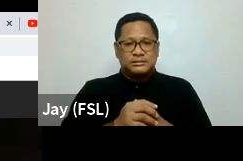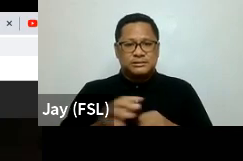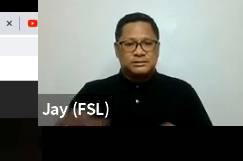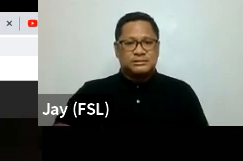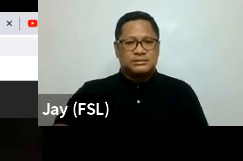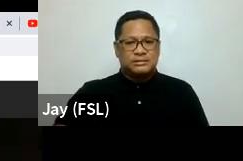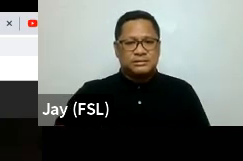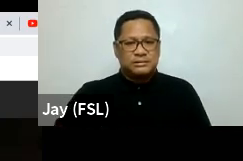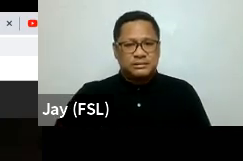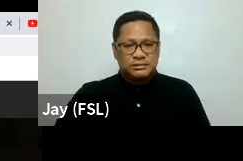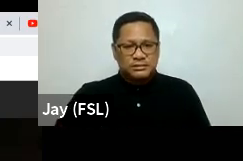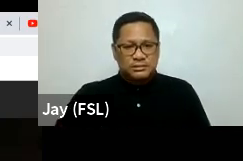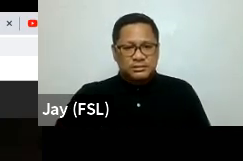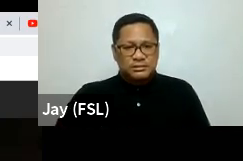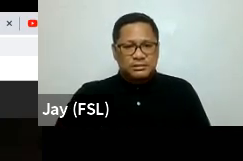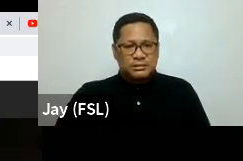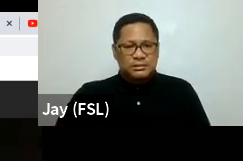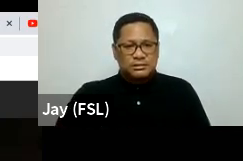I did everything